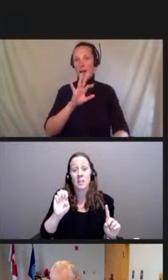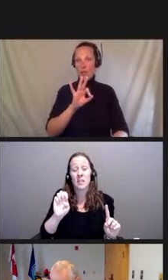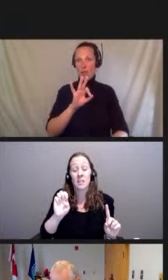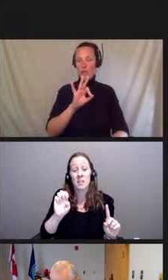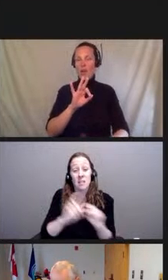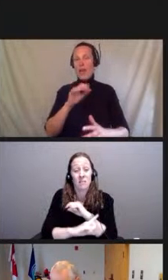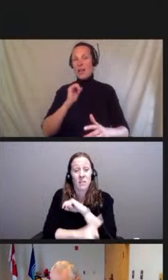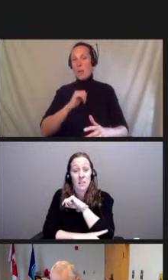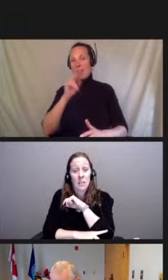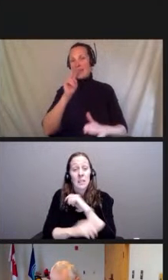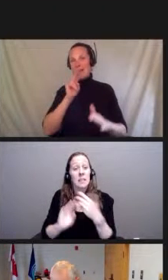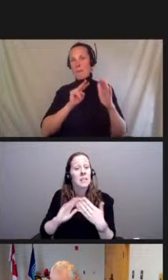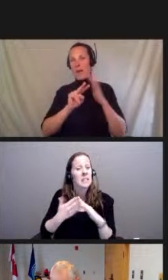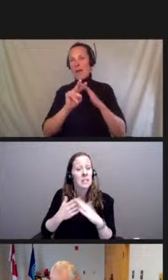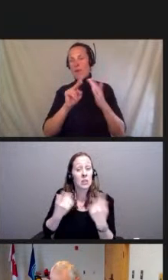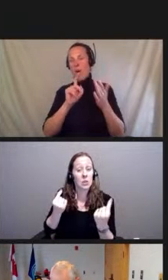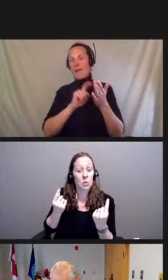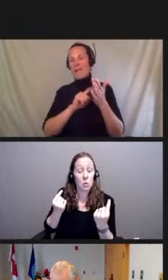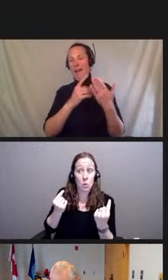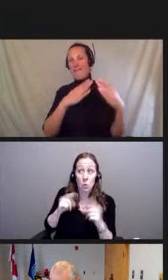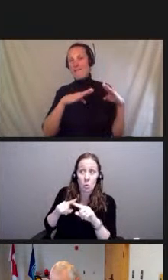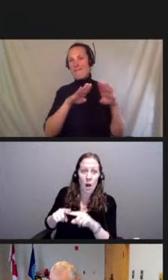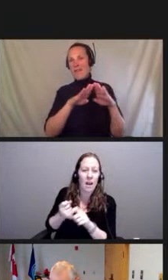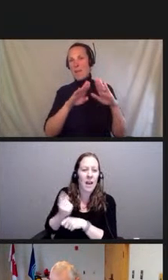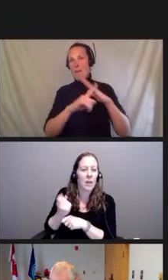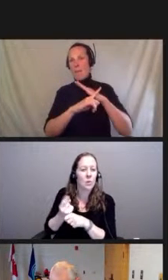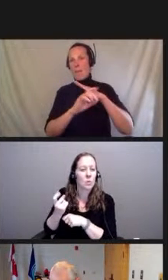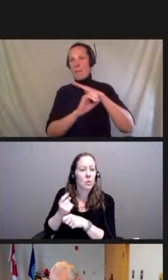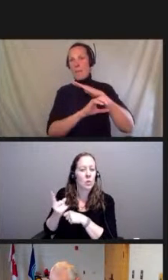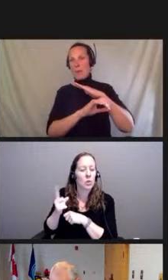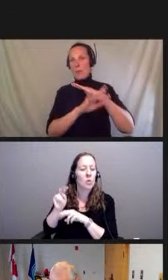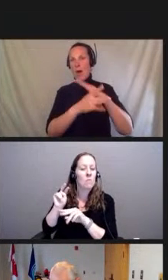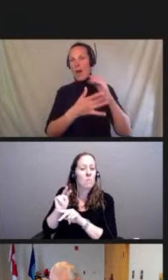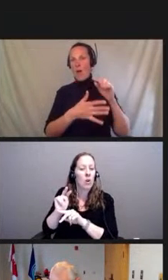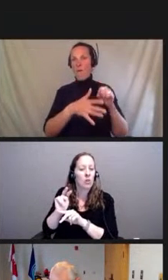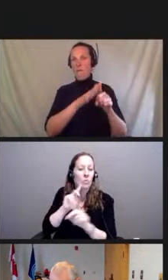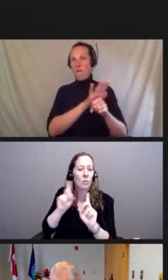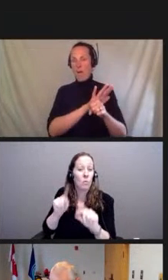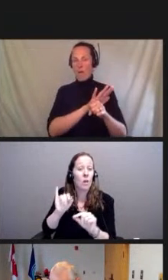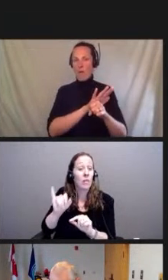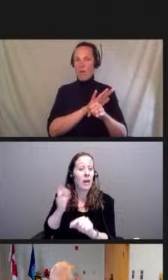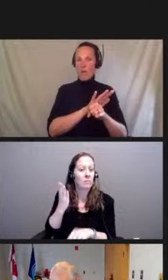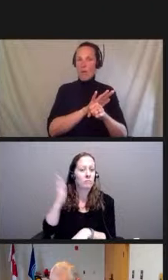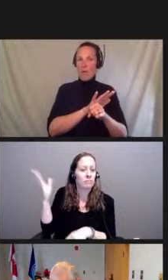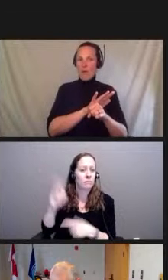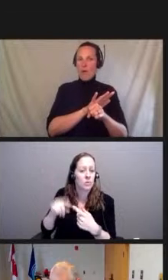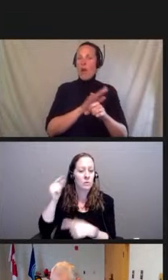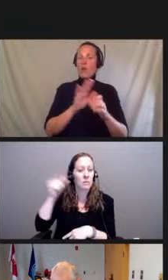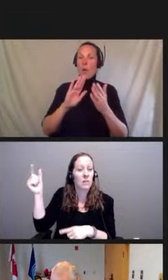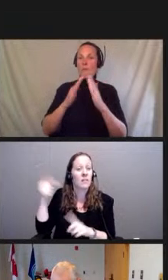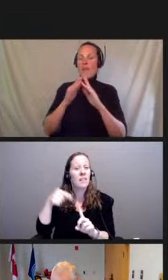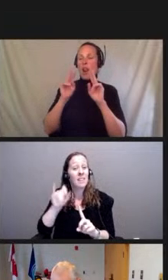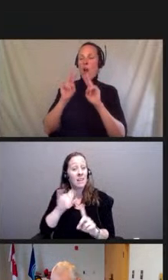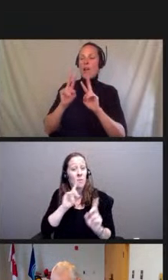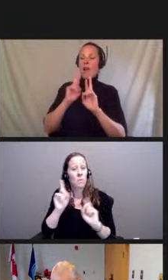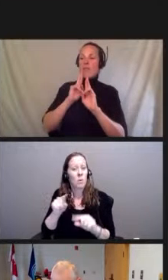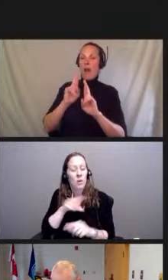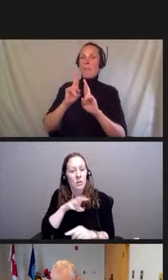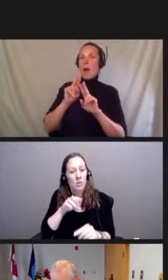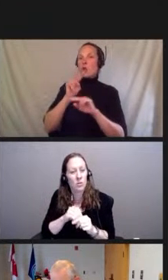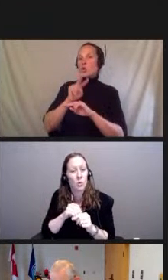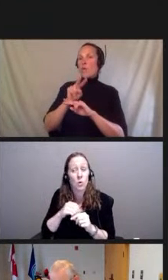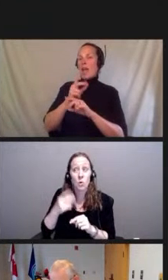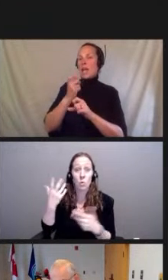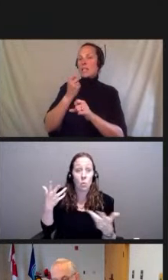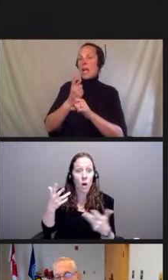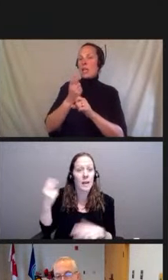has relied on the annual monitoring report that is submitted to the ministry. This uses a compliance methodology consisting of